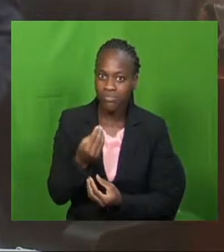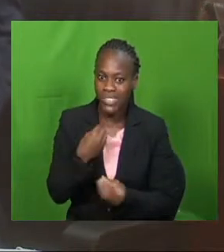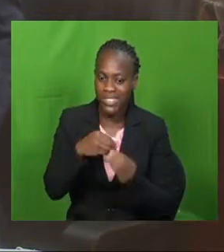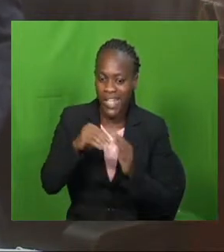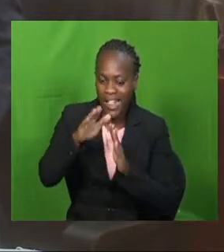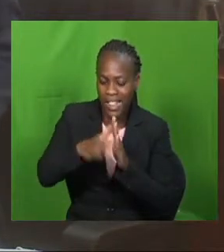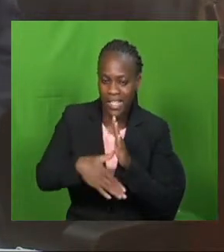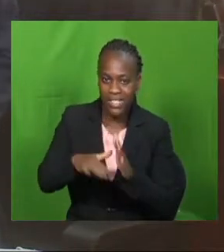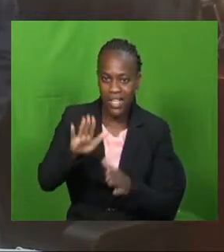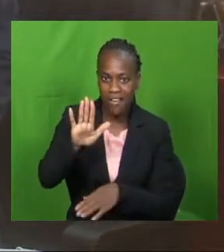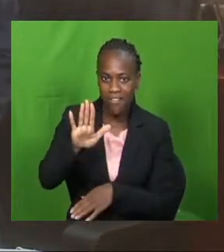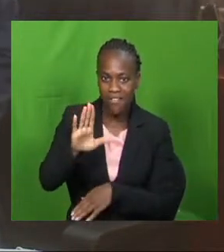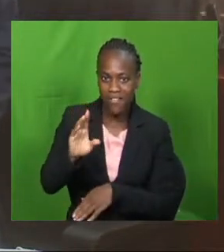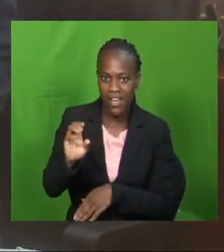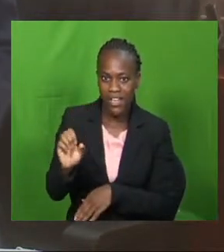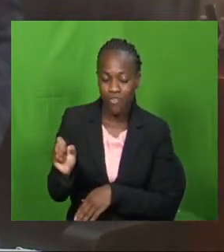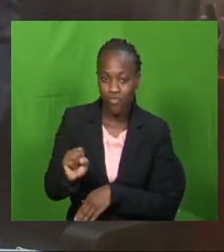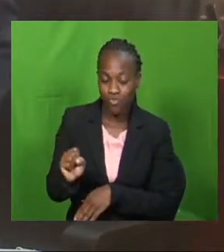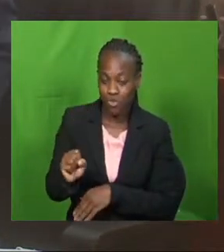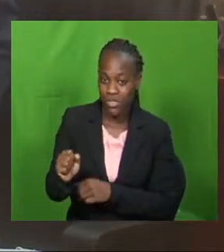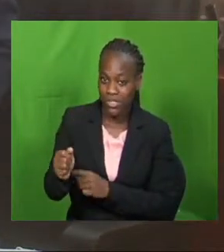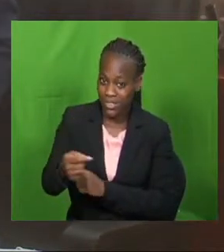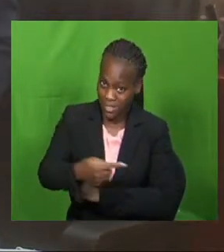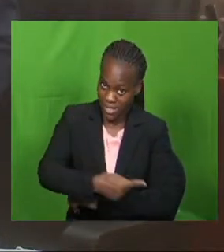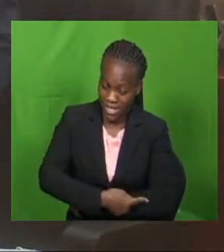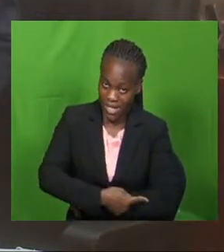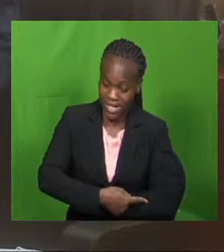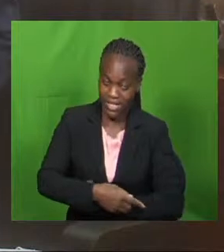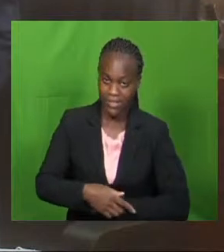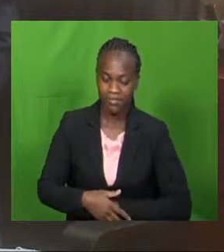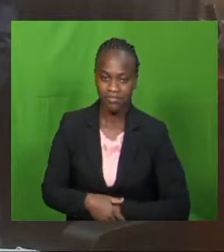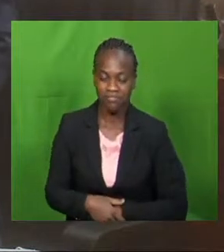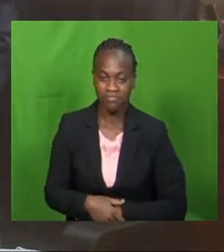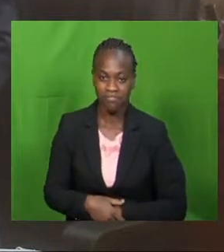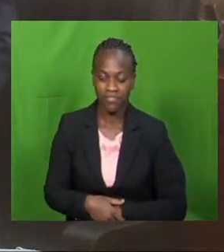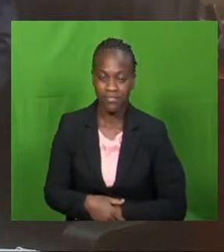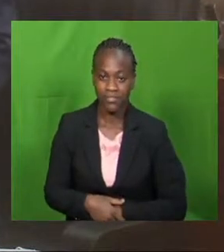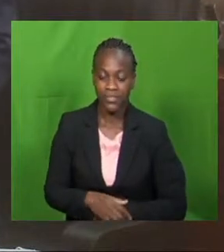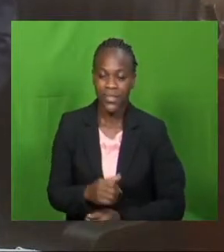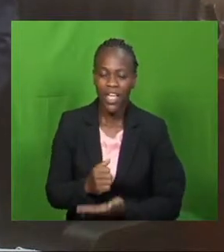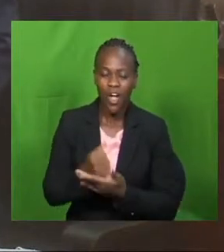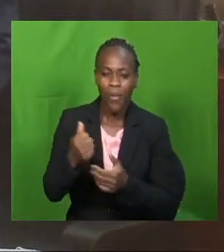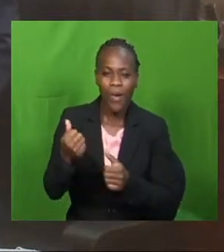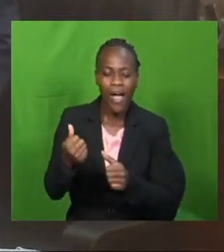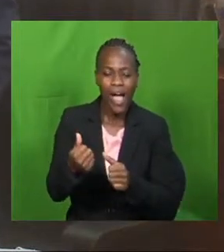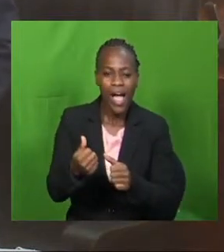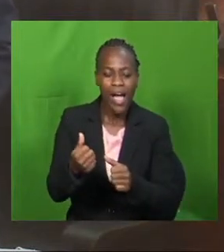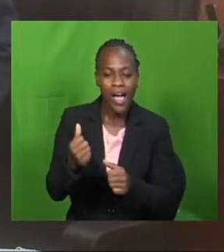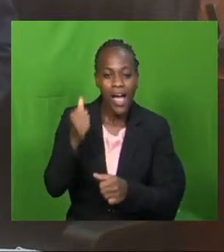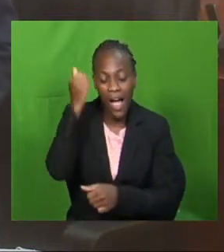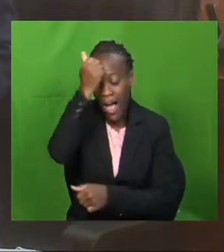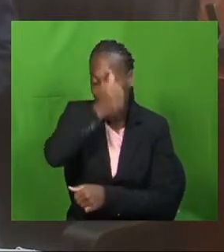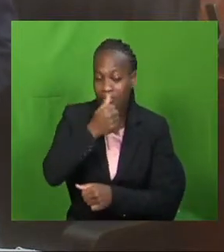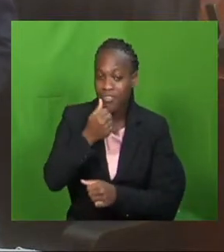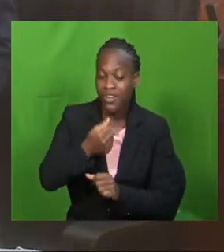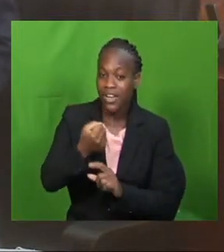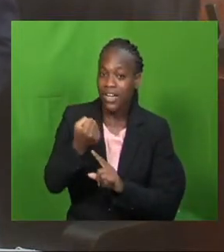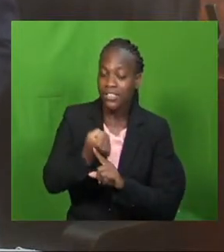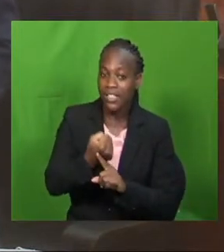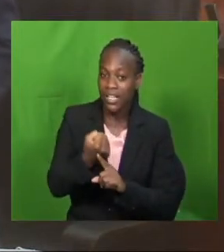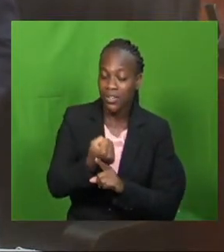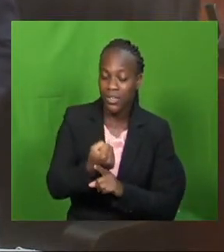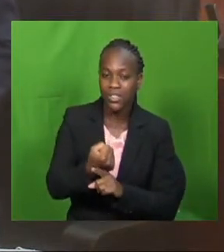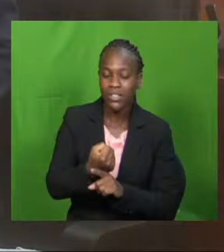$5.50 a day. It will boost Africa's income by 450 billion by